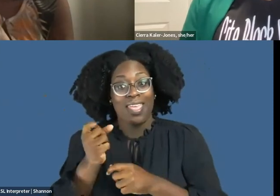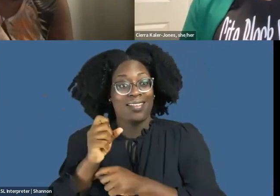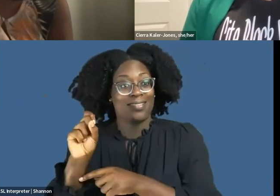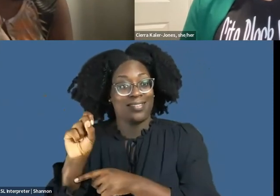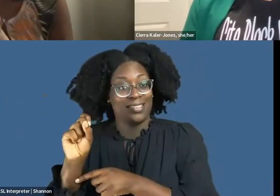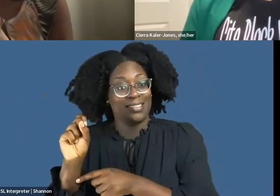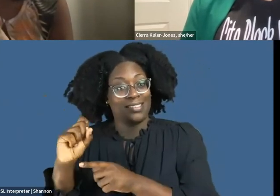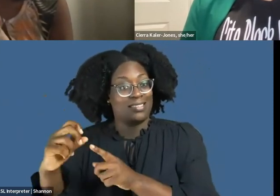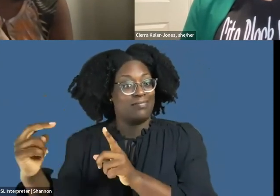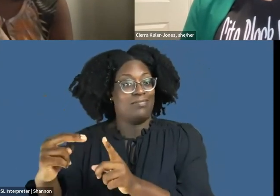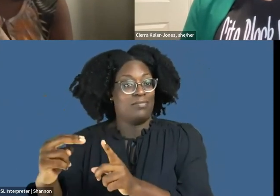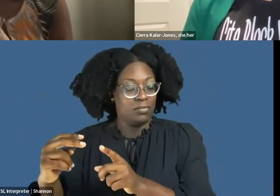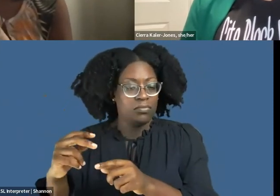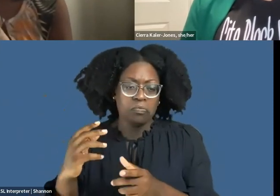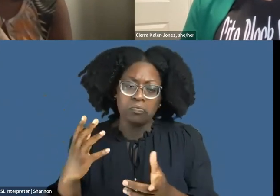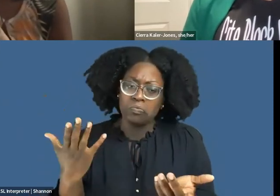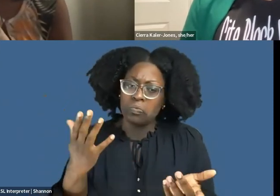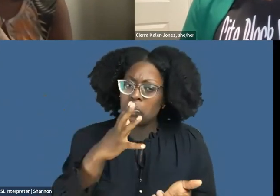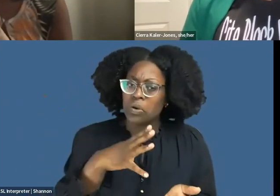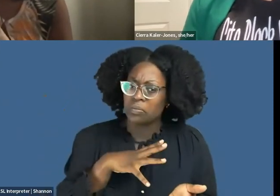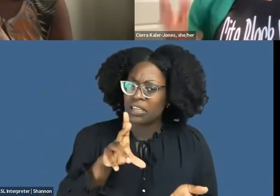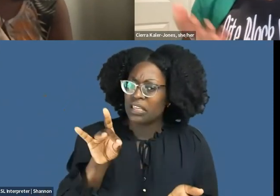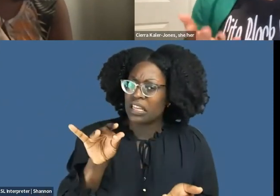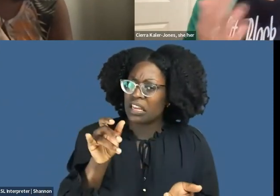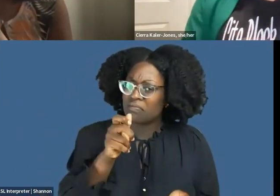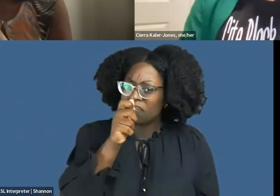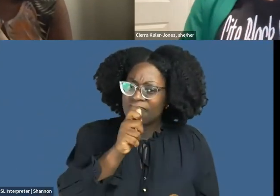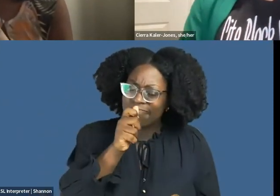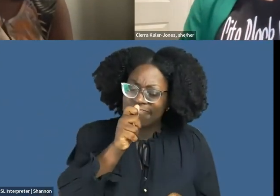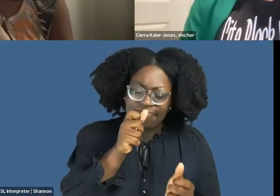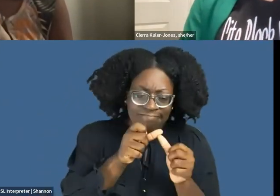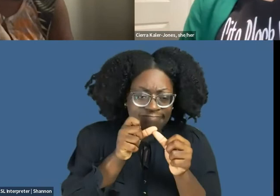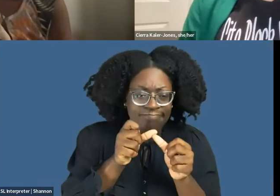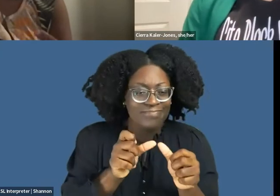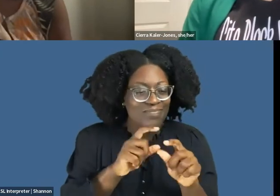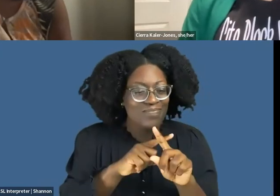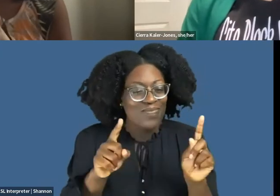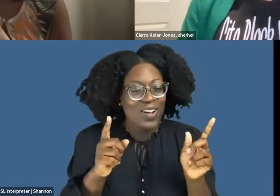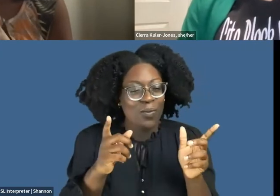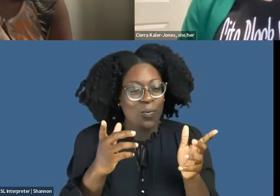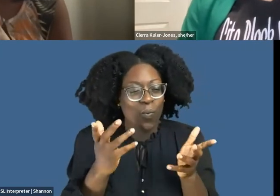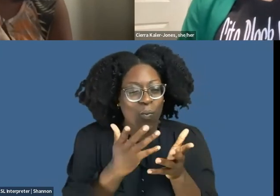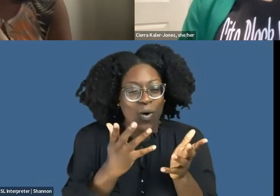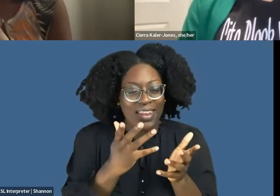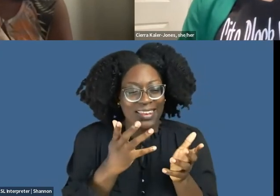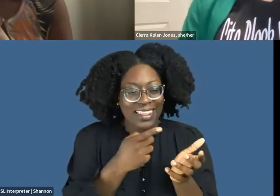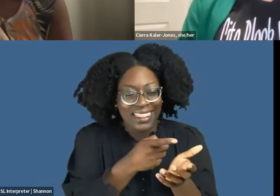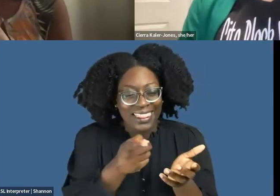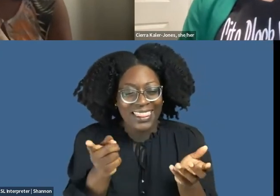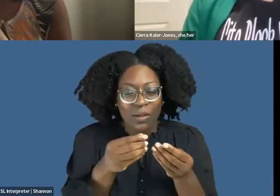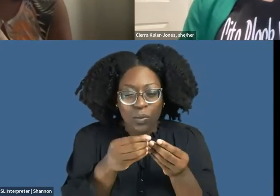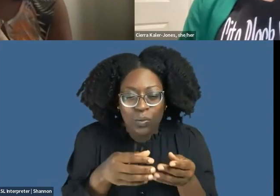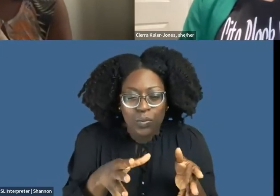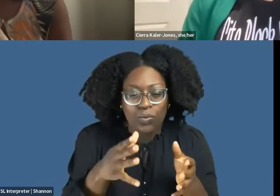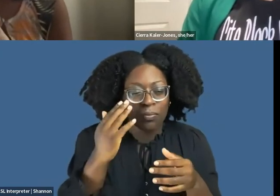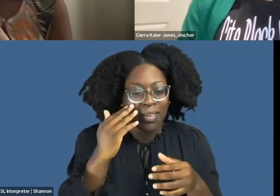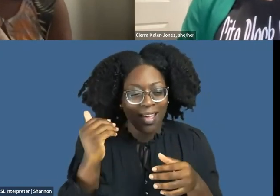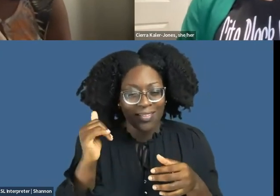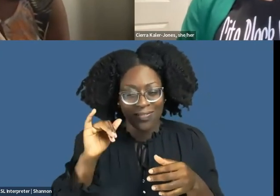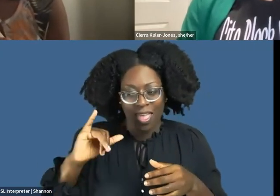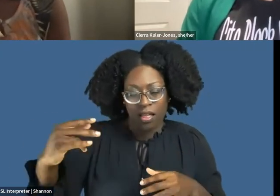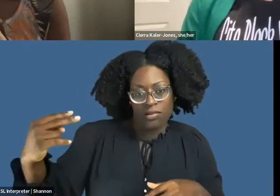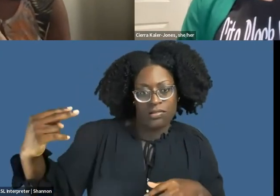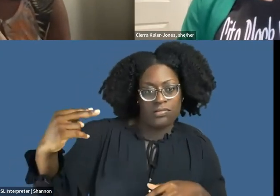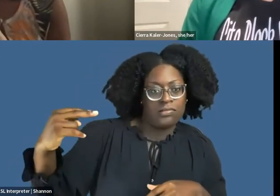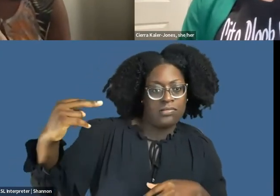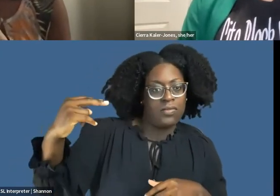women survived it, but at what cost? And how do we care for their stories and talk about their experiences